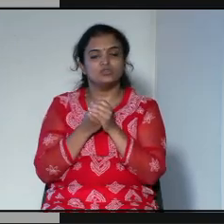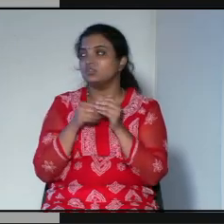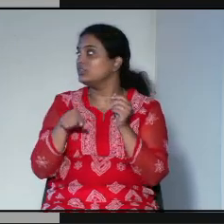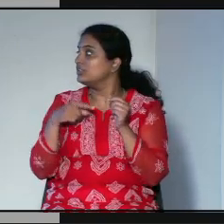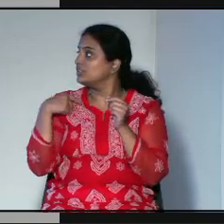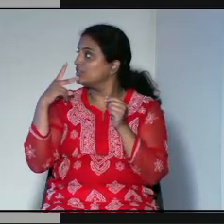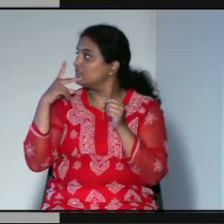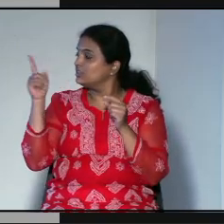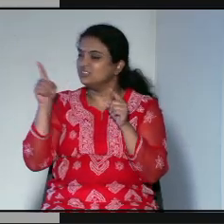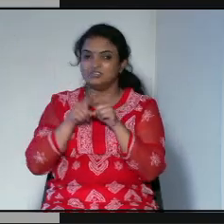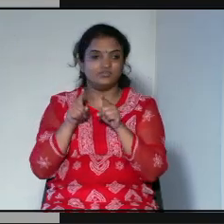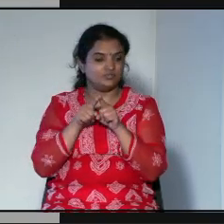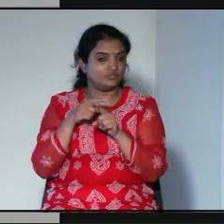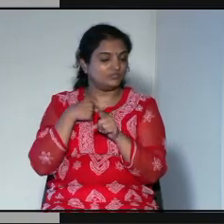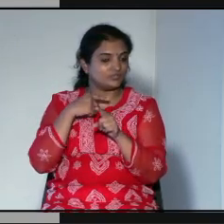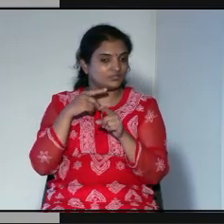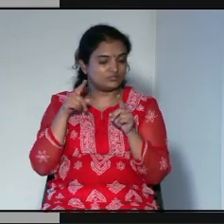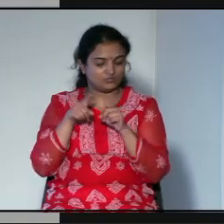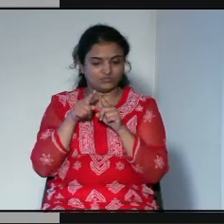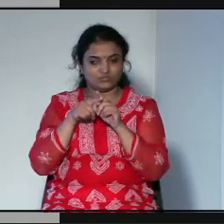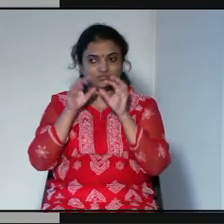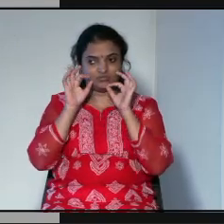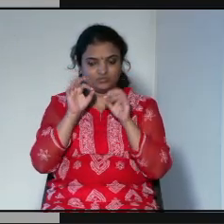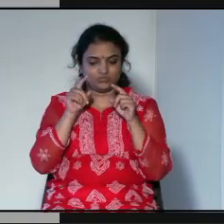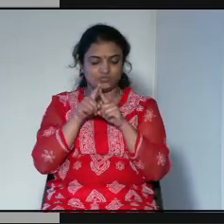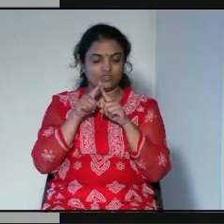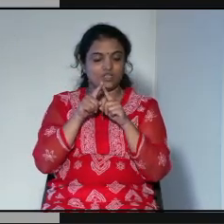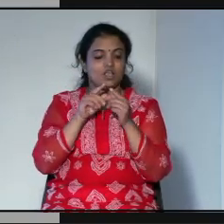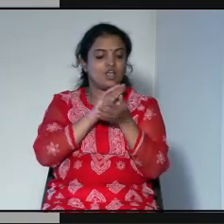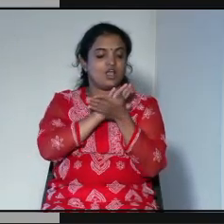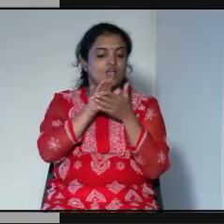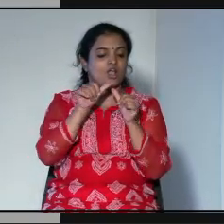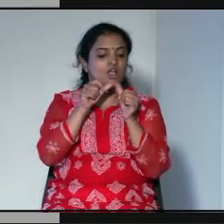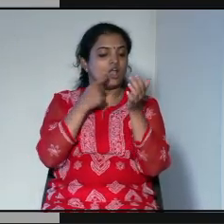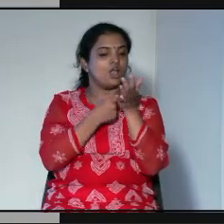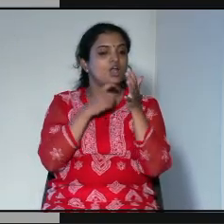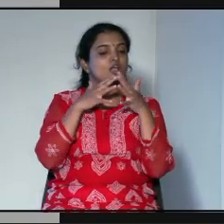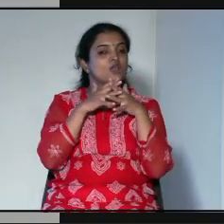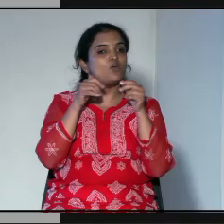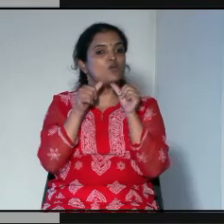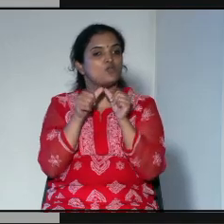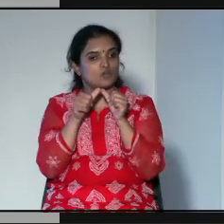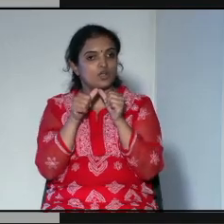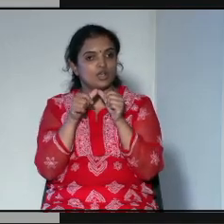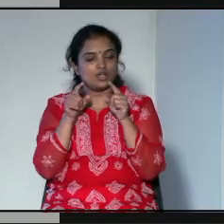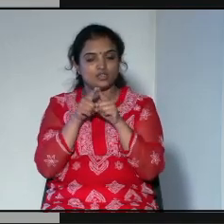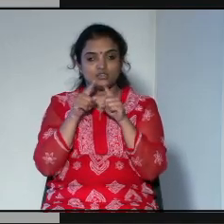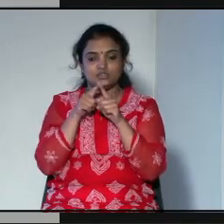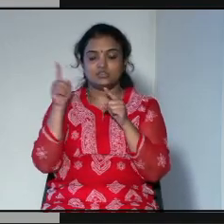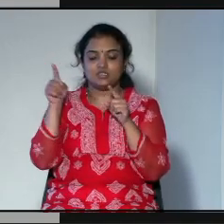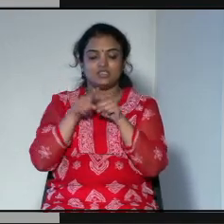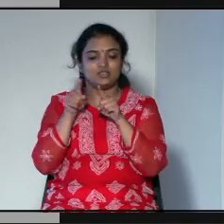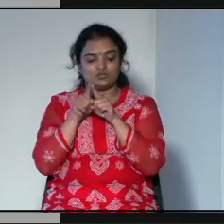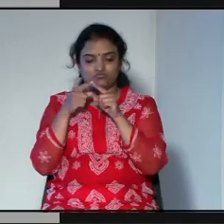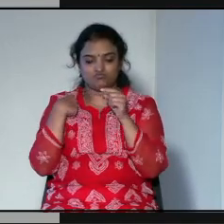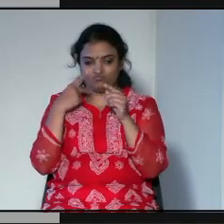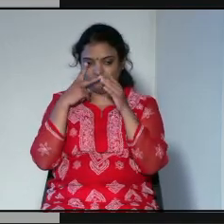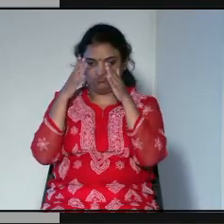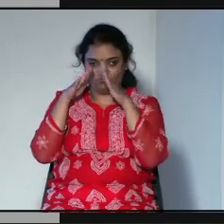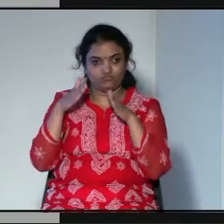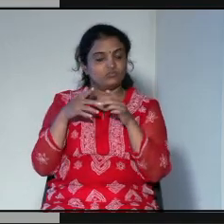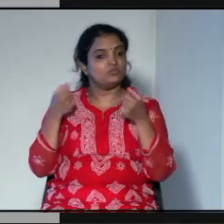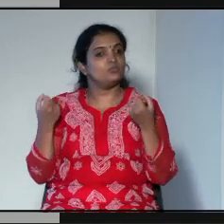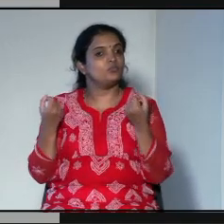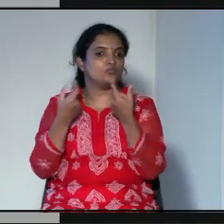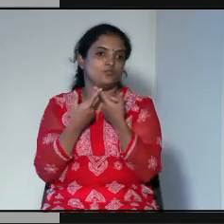is directly inspired by the Gharwa tribal sculptures, especially the wax striation that we see,